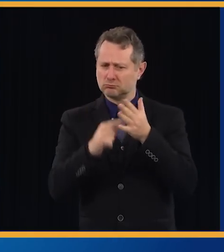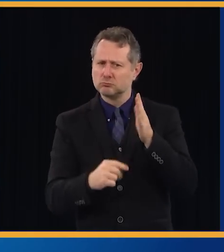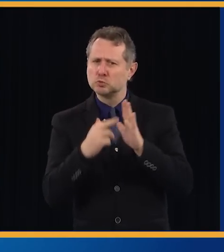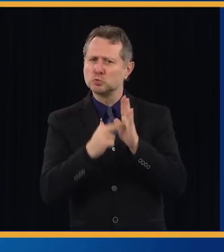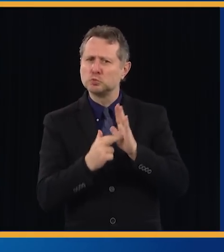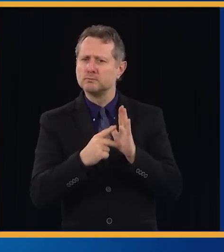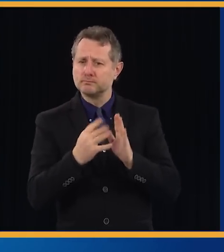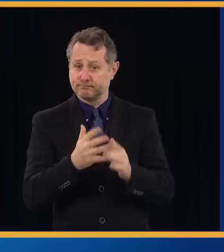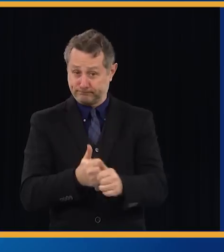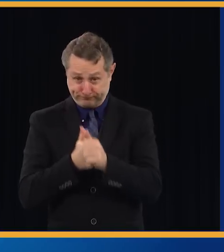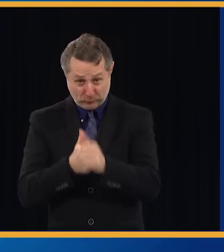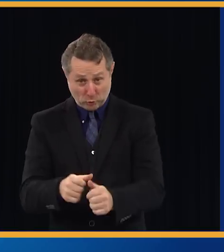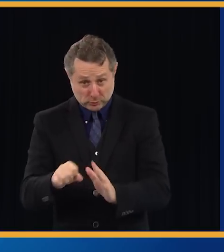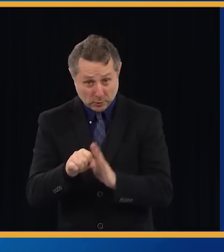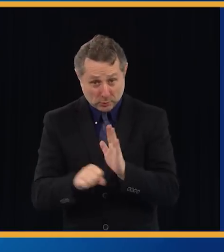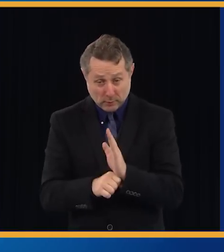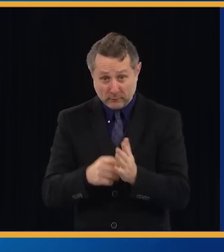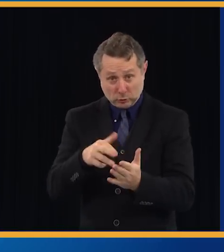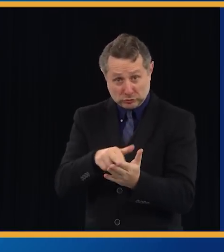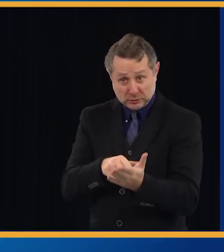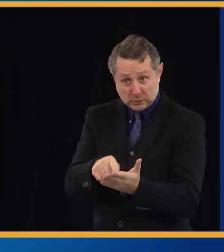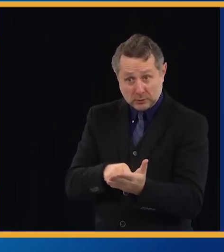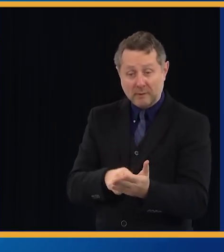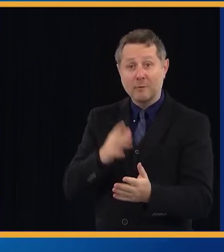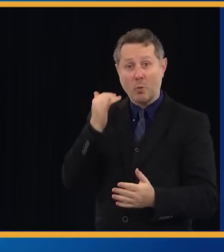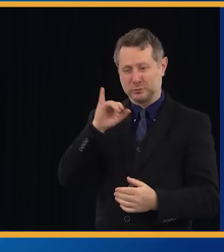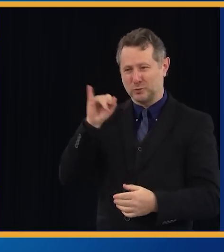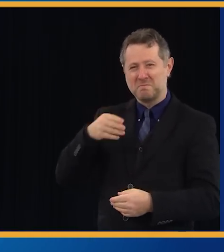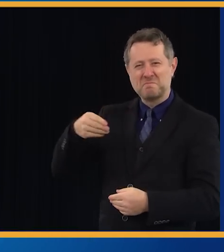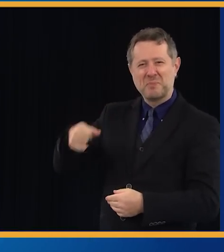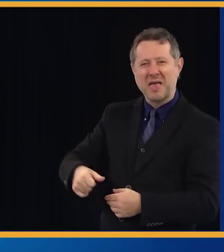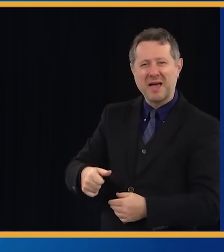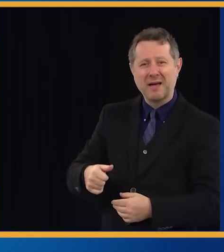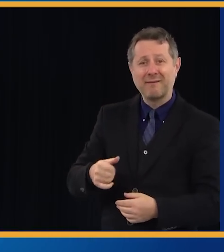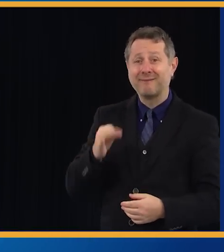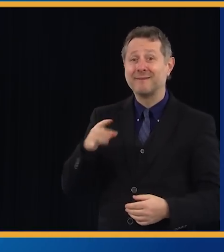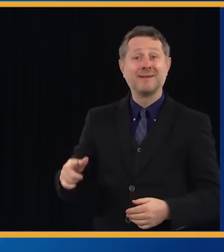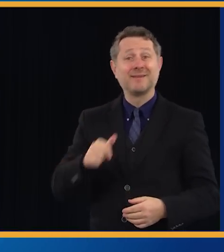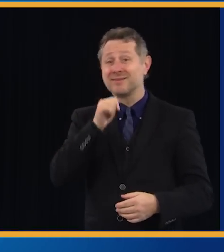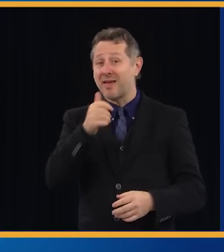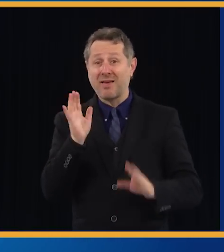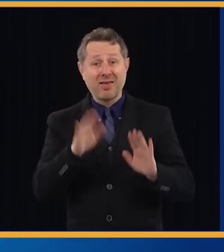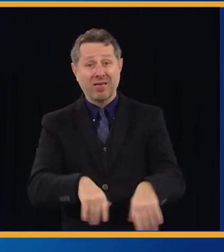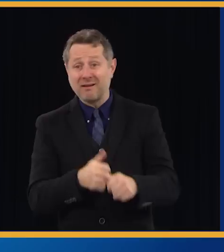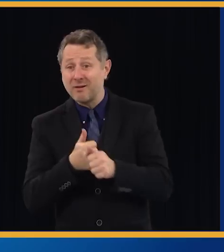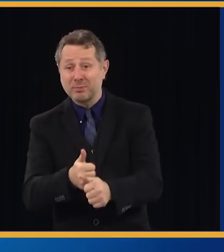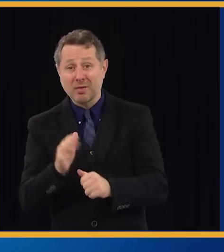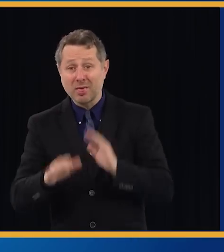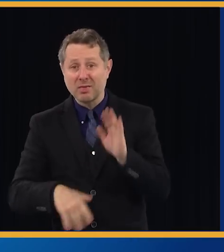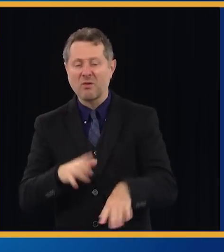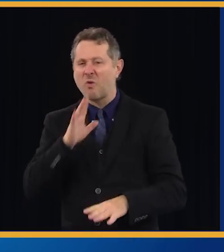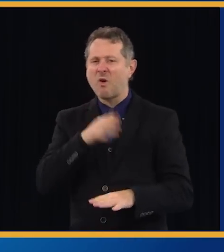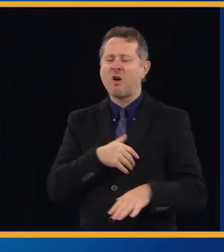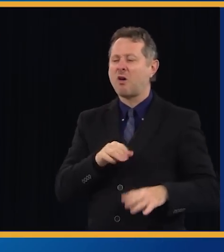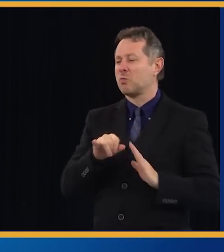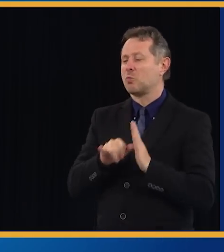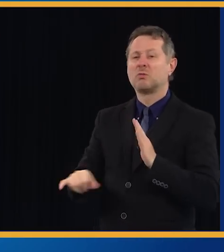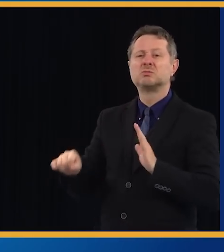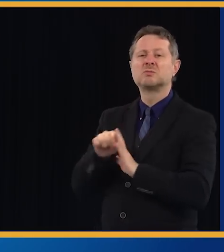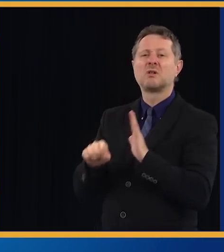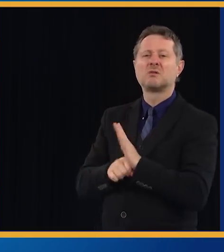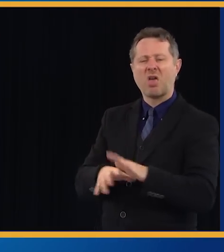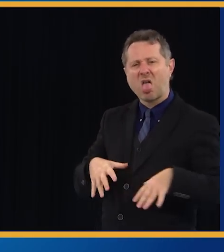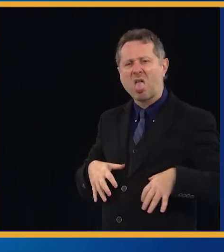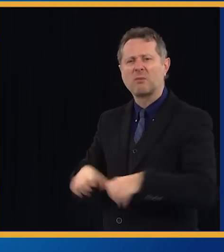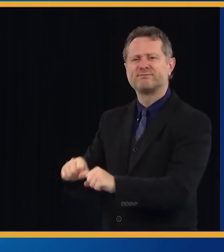state rules. And if they don't, we will take appropriate action. And the State Department of Health and the